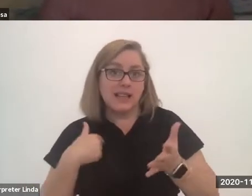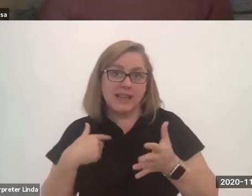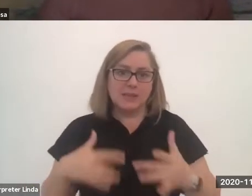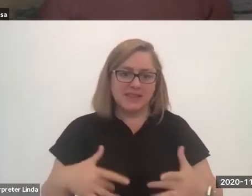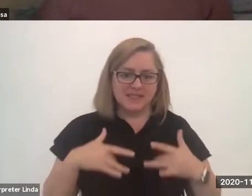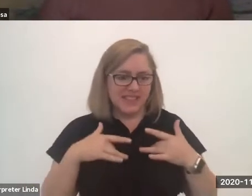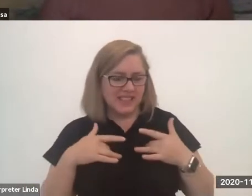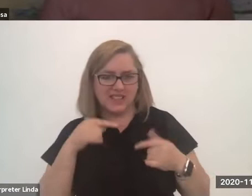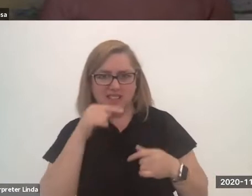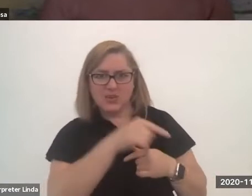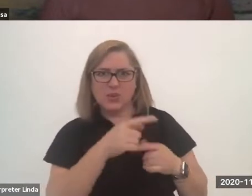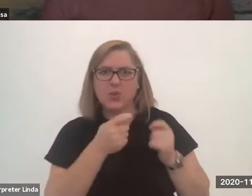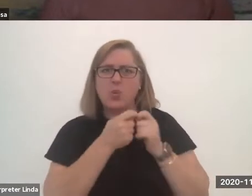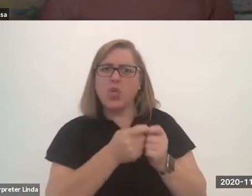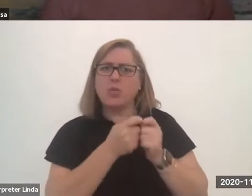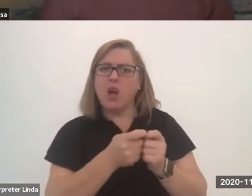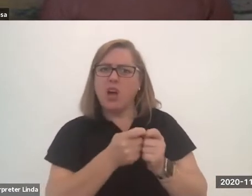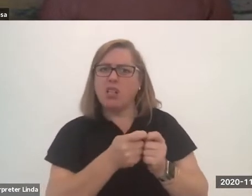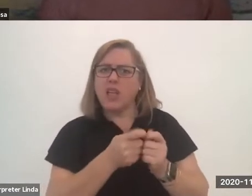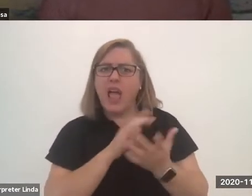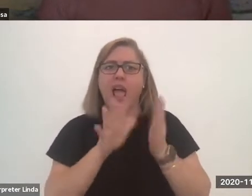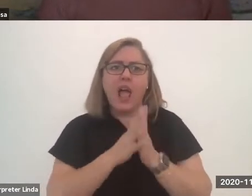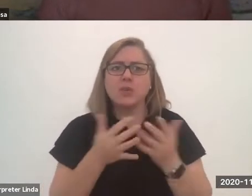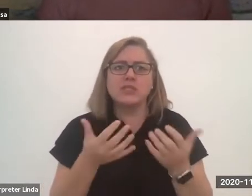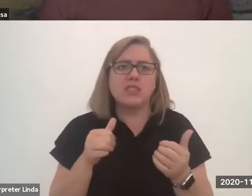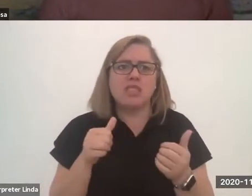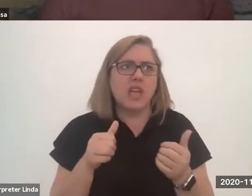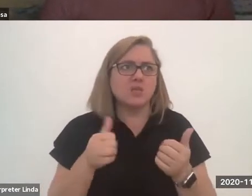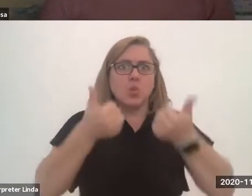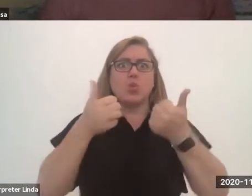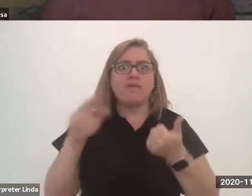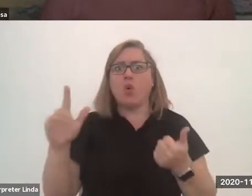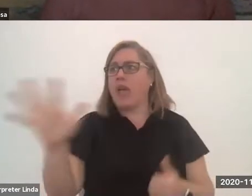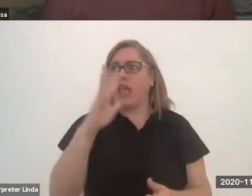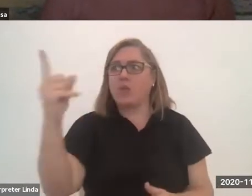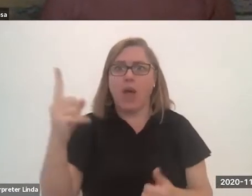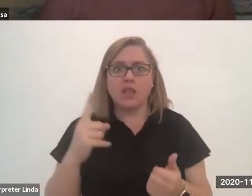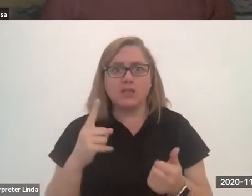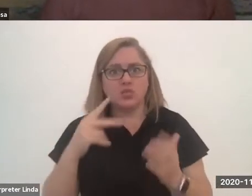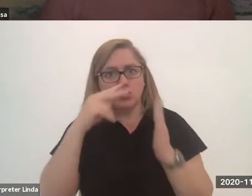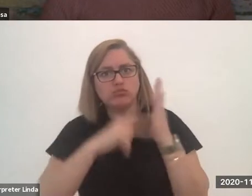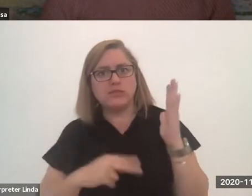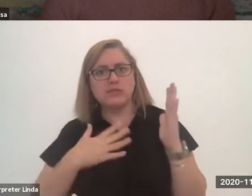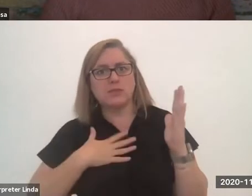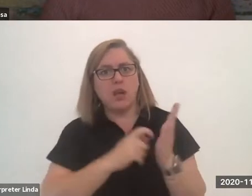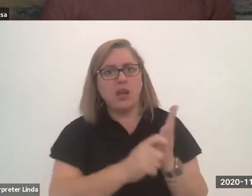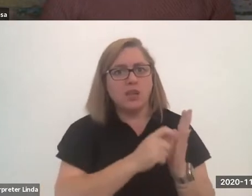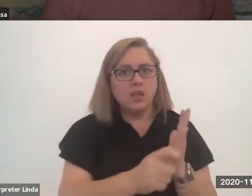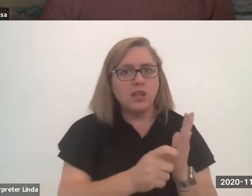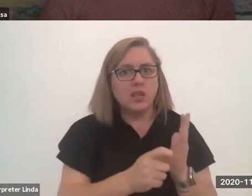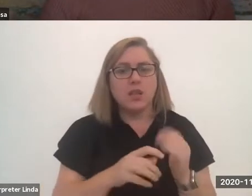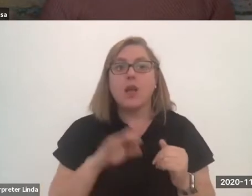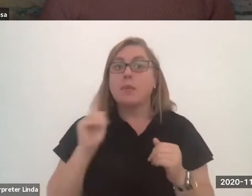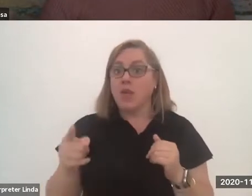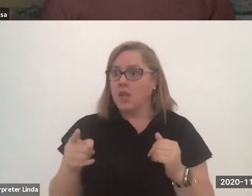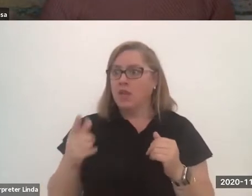was a necessary thing to do, that that could in any way be useful for anybody. But what I found was that a lot